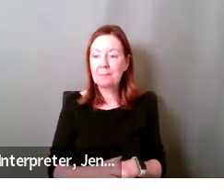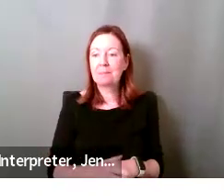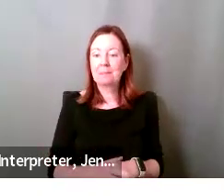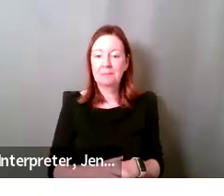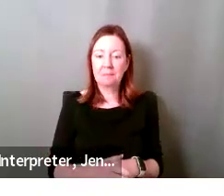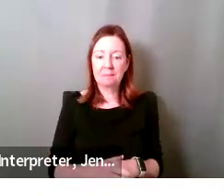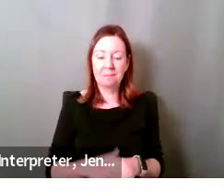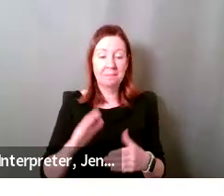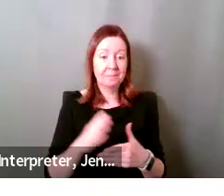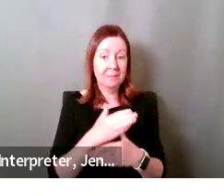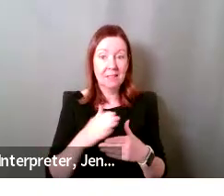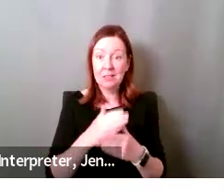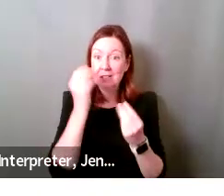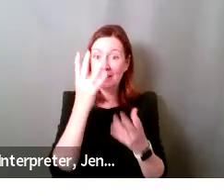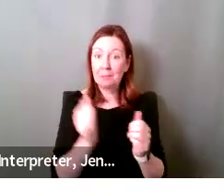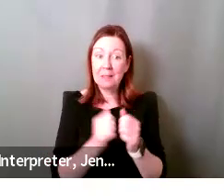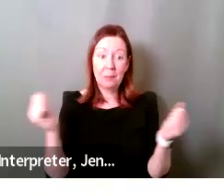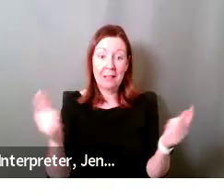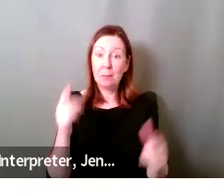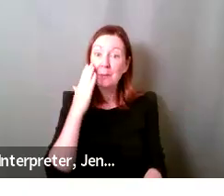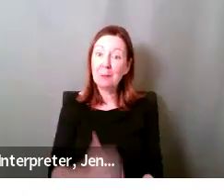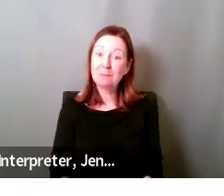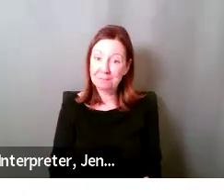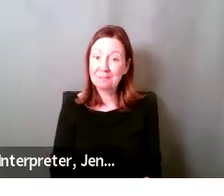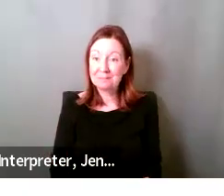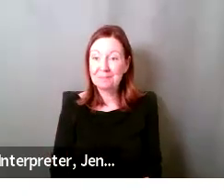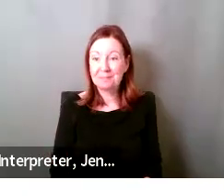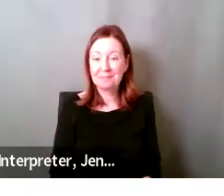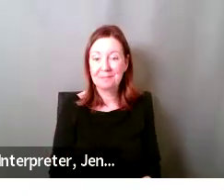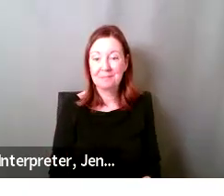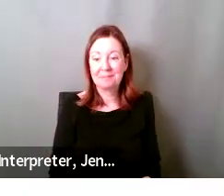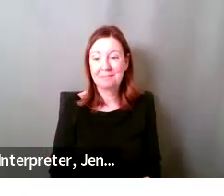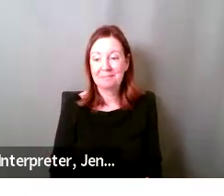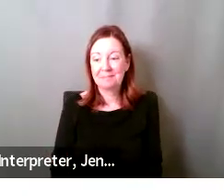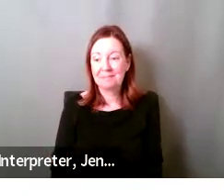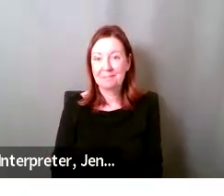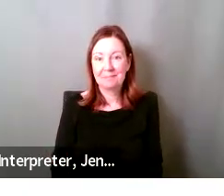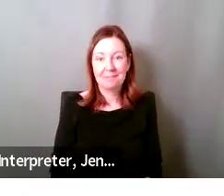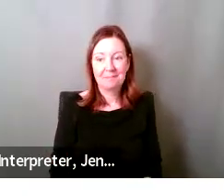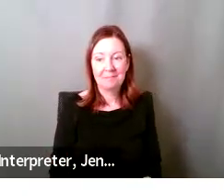share this information with everyone you know.